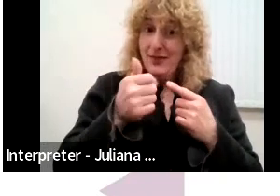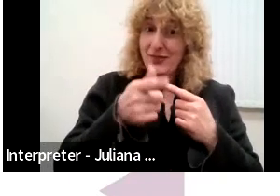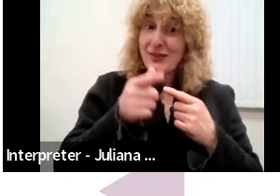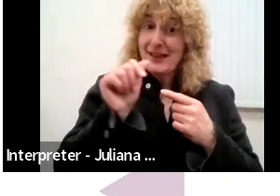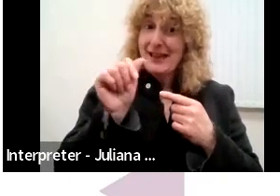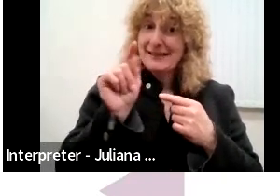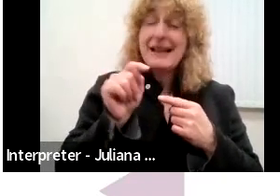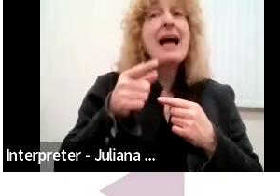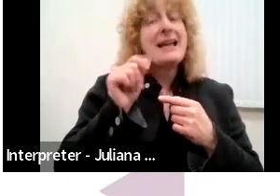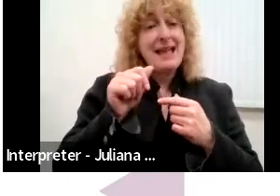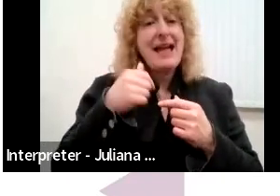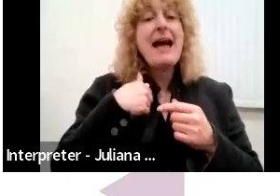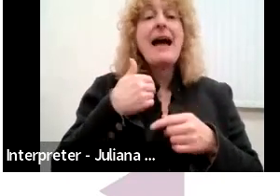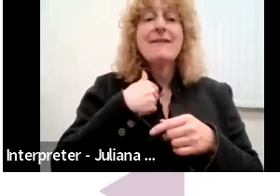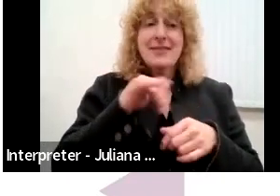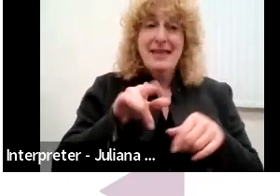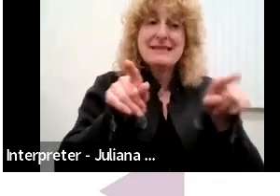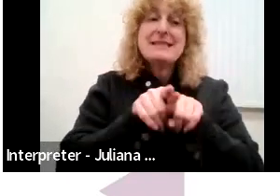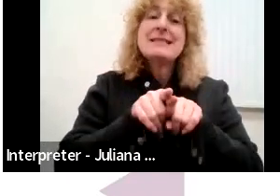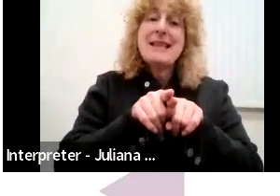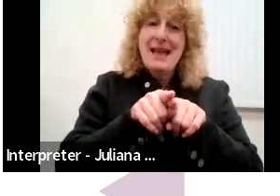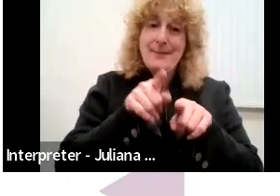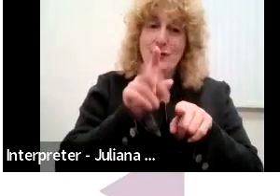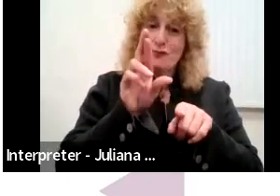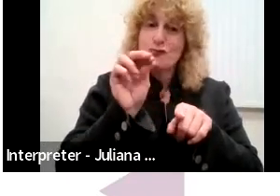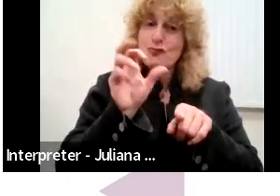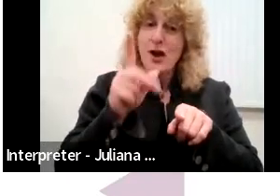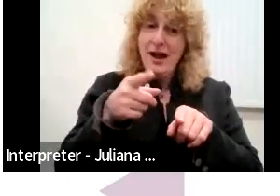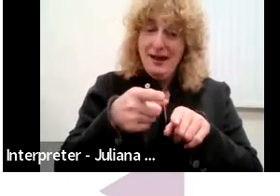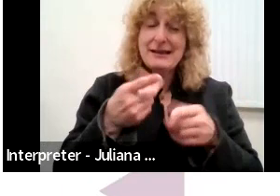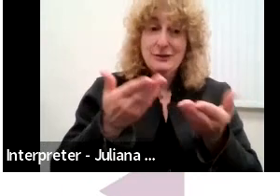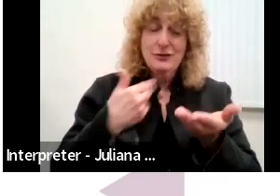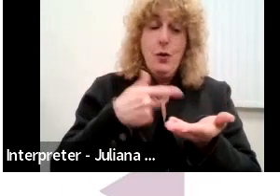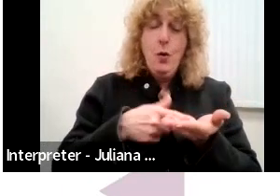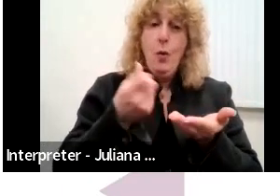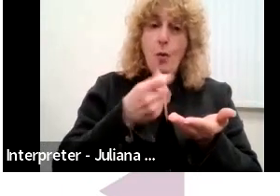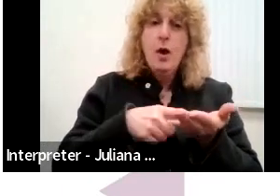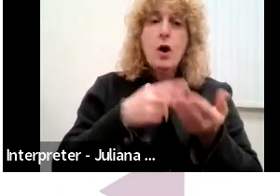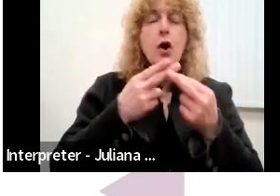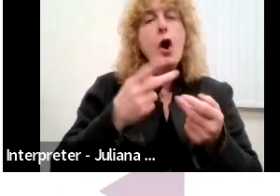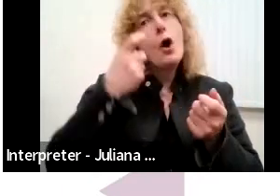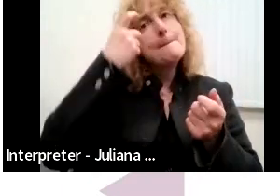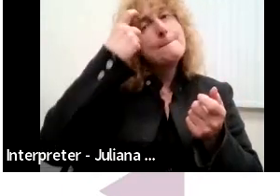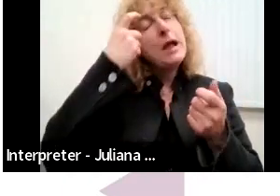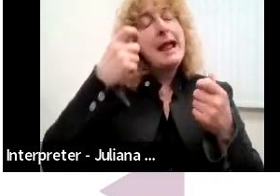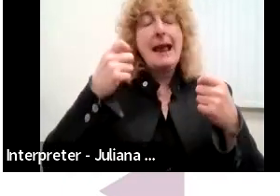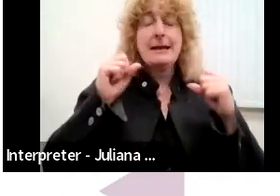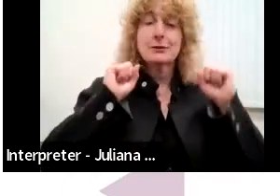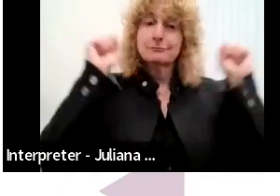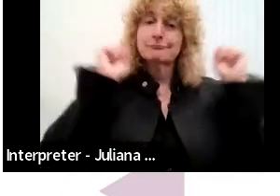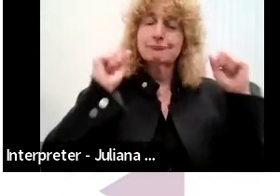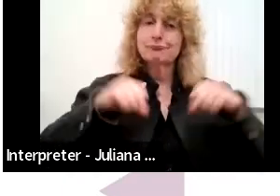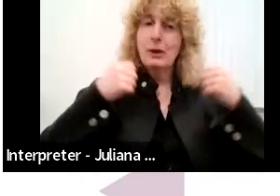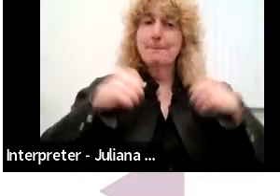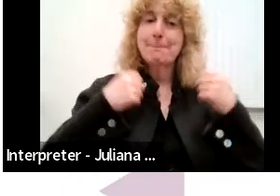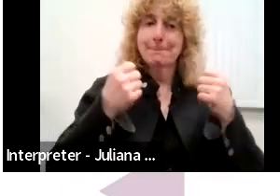actually have that same rack right here. And I'm holding it right now. This is a brain gym exercise that you can use